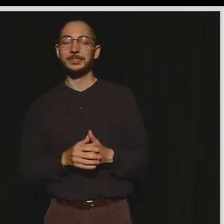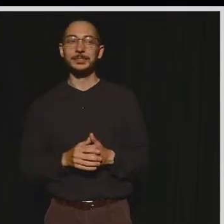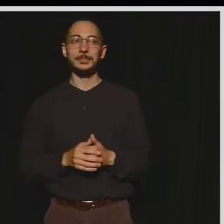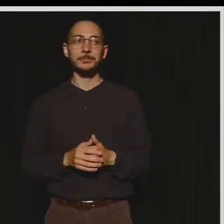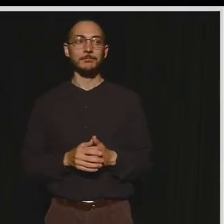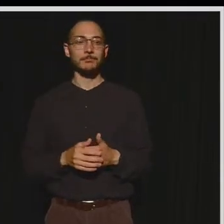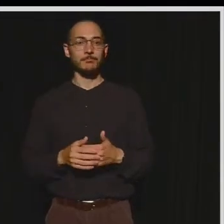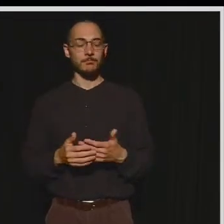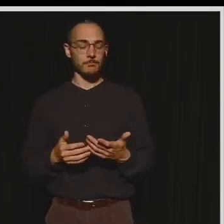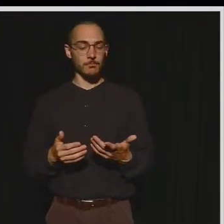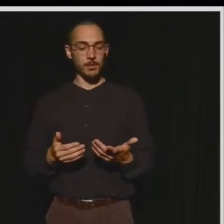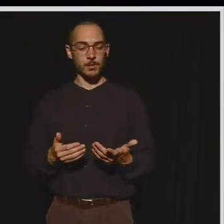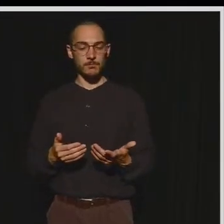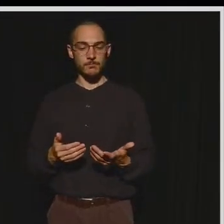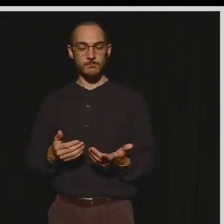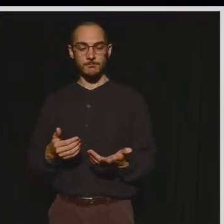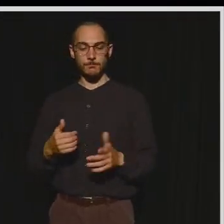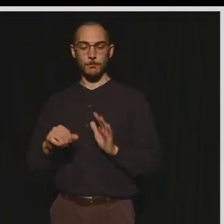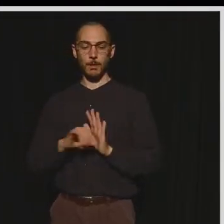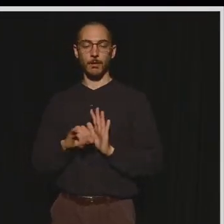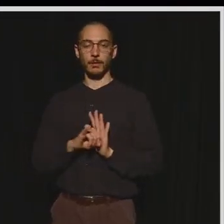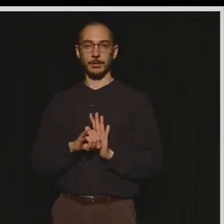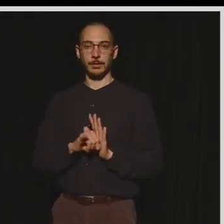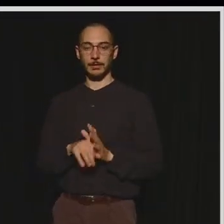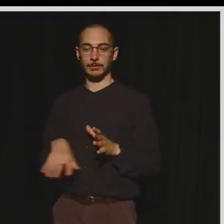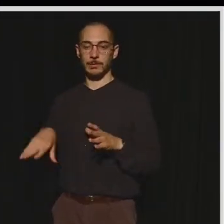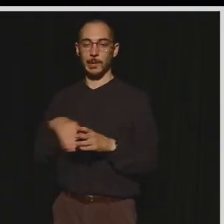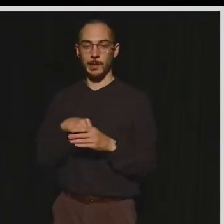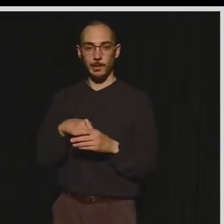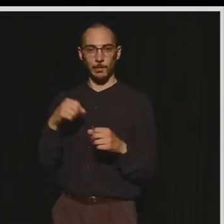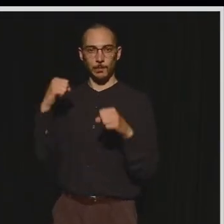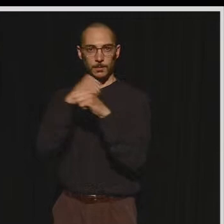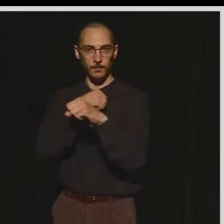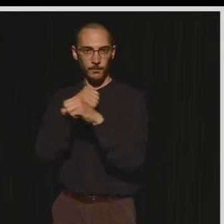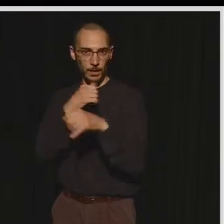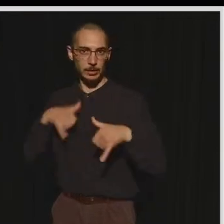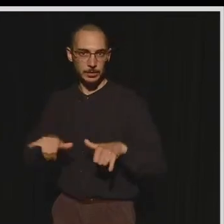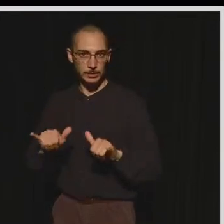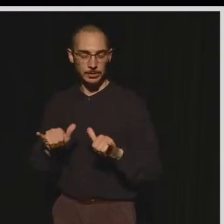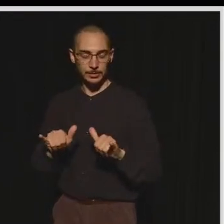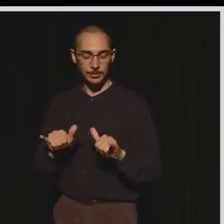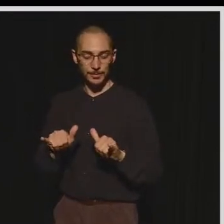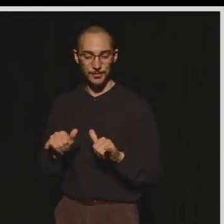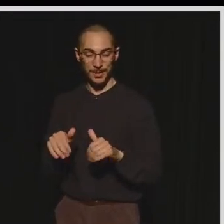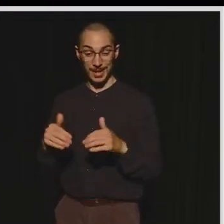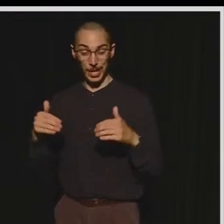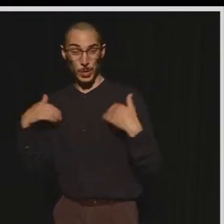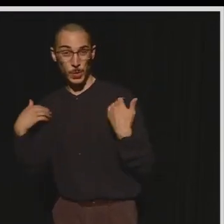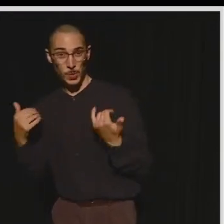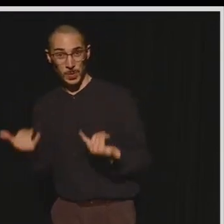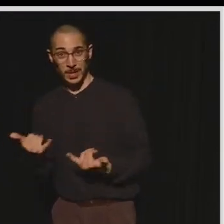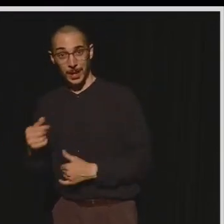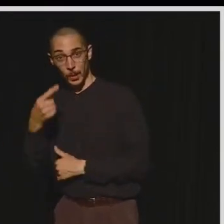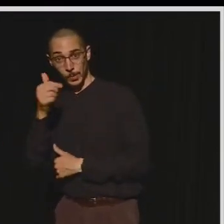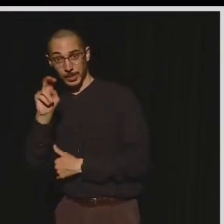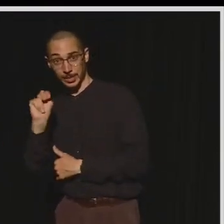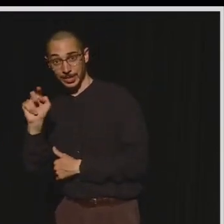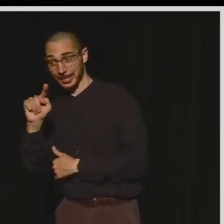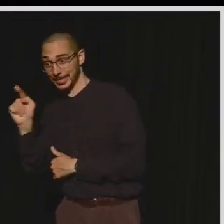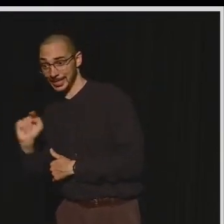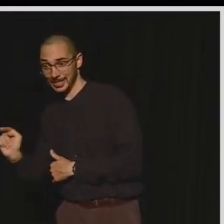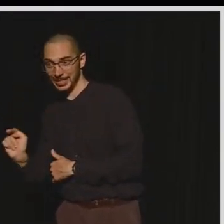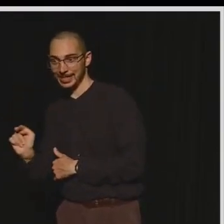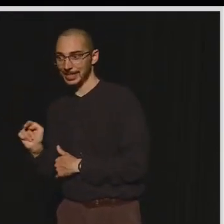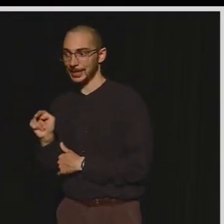myself part of the fight, if you will. But the way that I see young people, especially Gen Z, I gotta say, I forced myself to